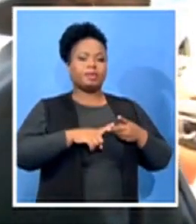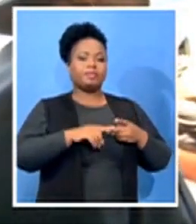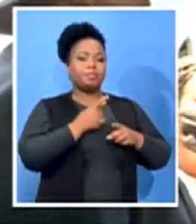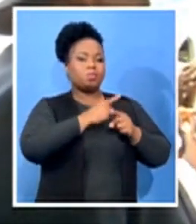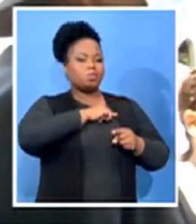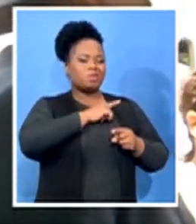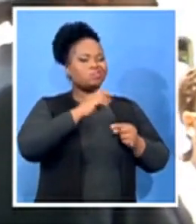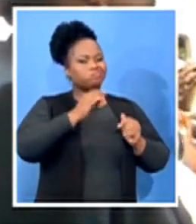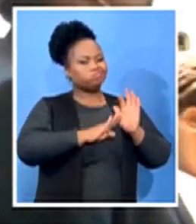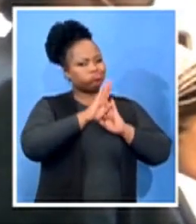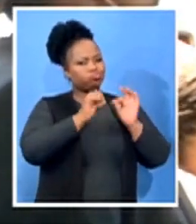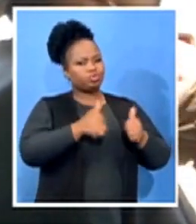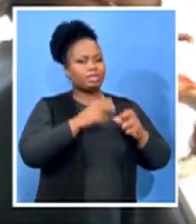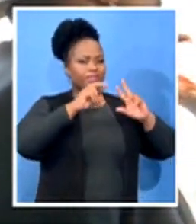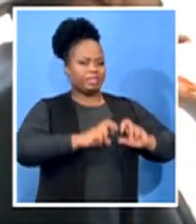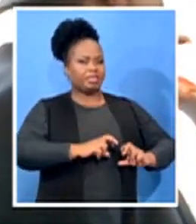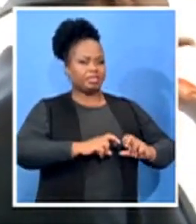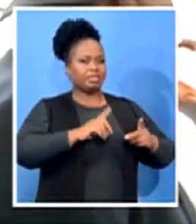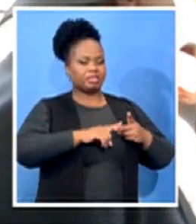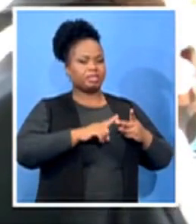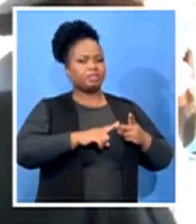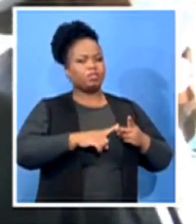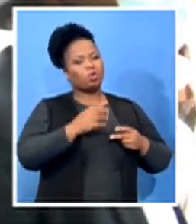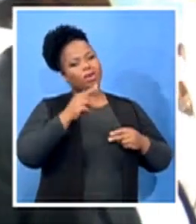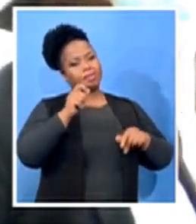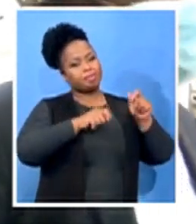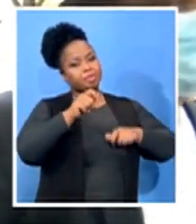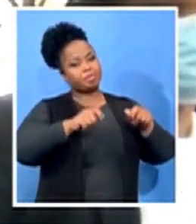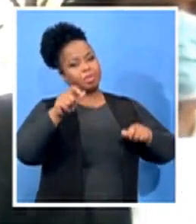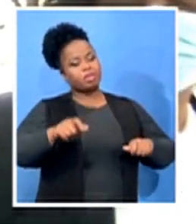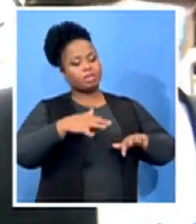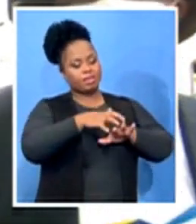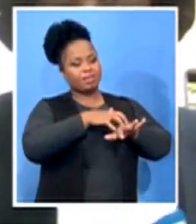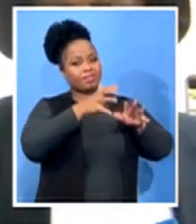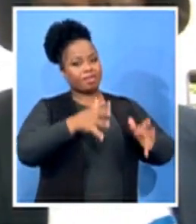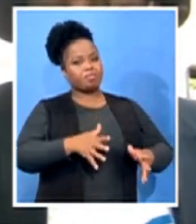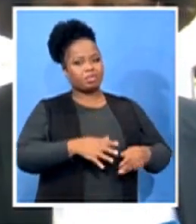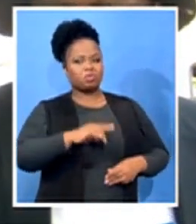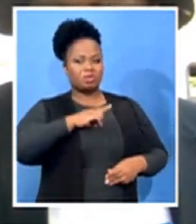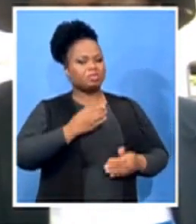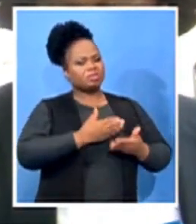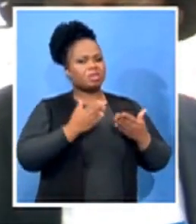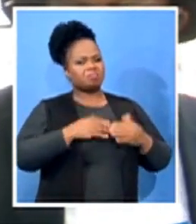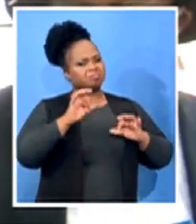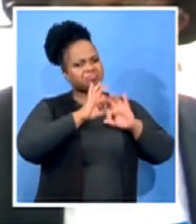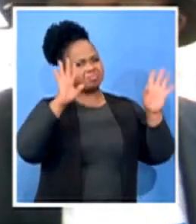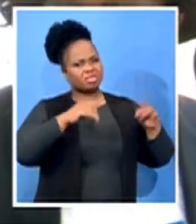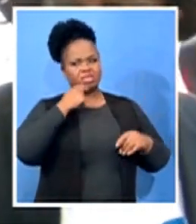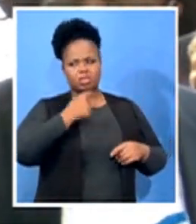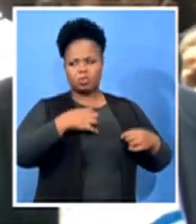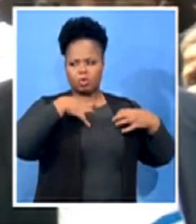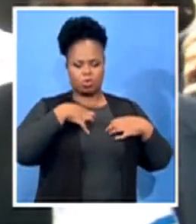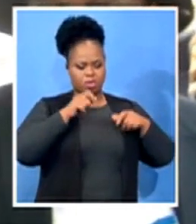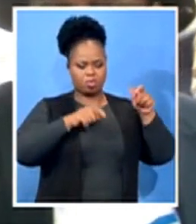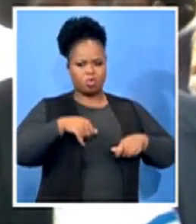investigations of the people that the farmers made the claim that our own people are involved in crime situation. We are looking